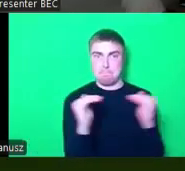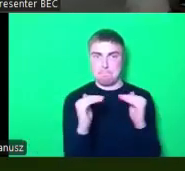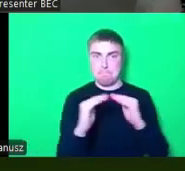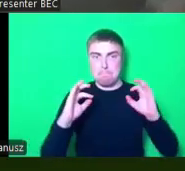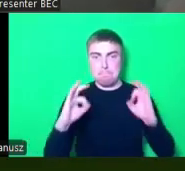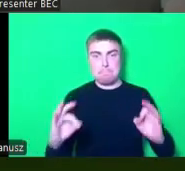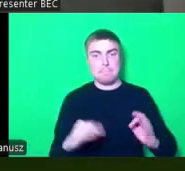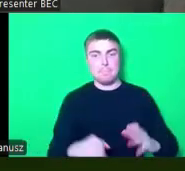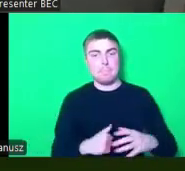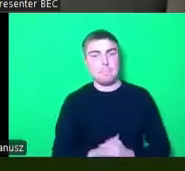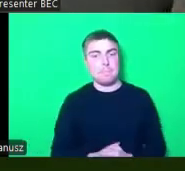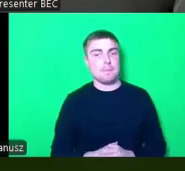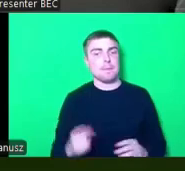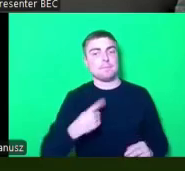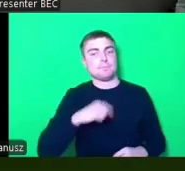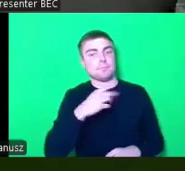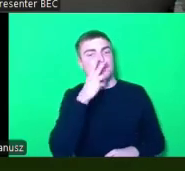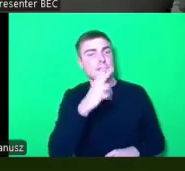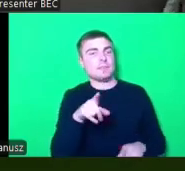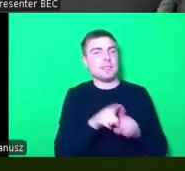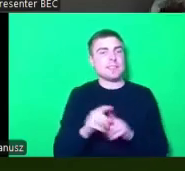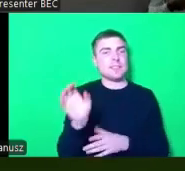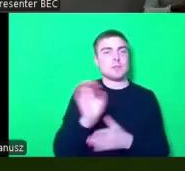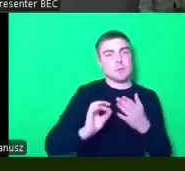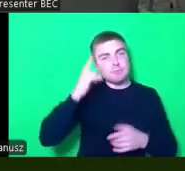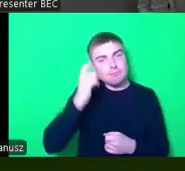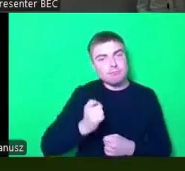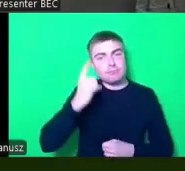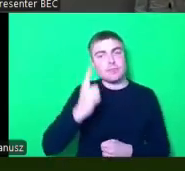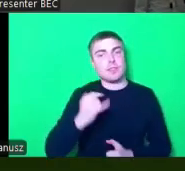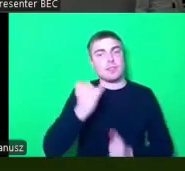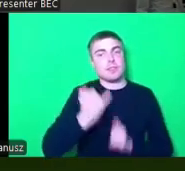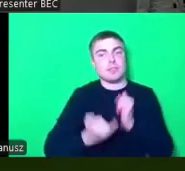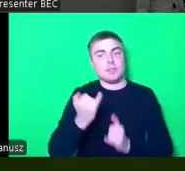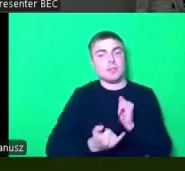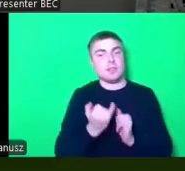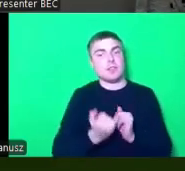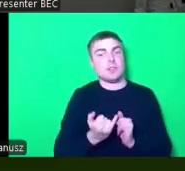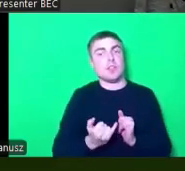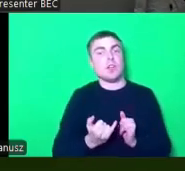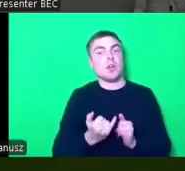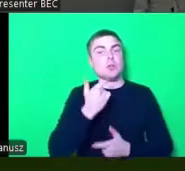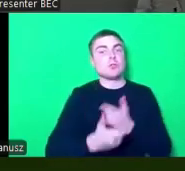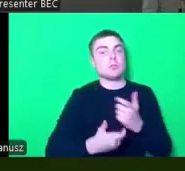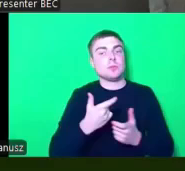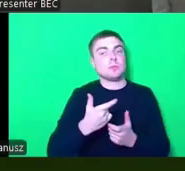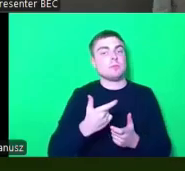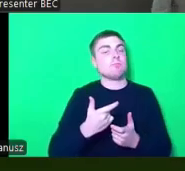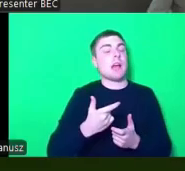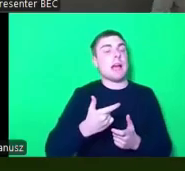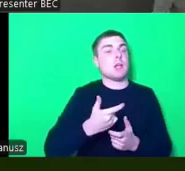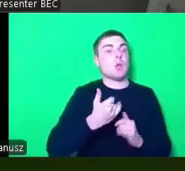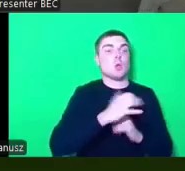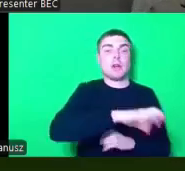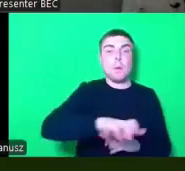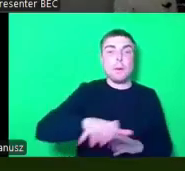of multifunctionality. The idea is that if you mix species, they all have some strong points and